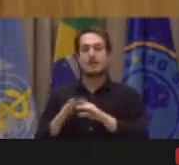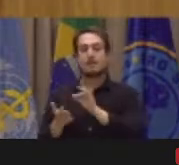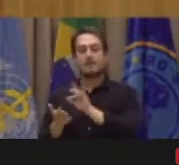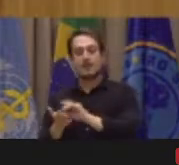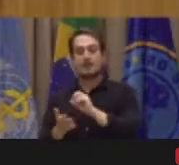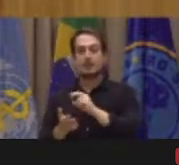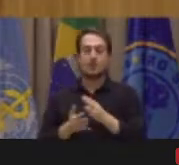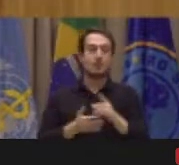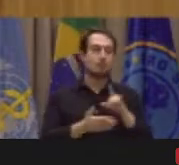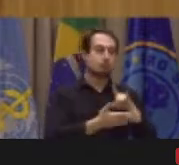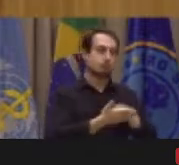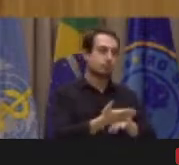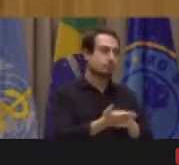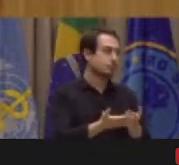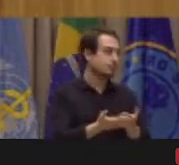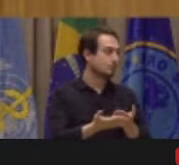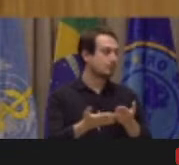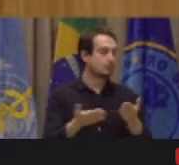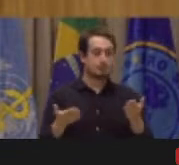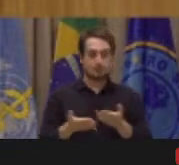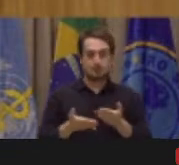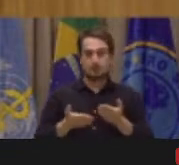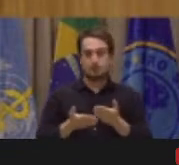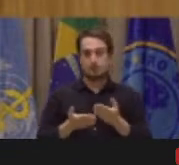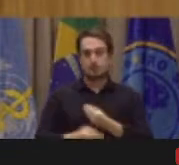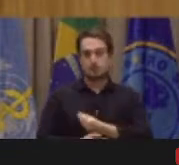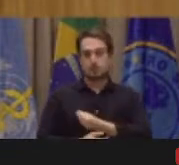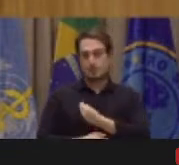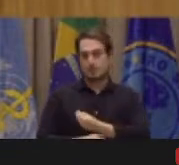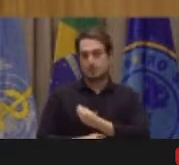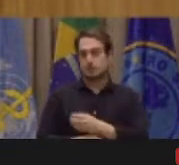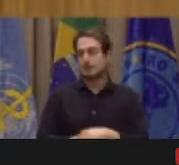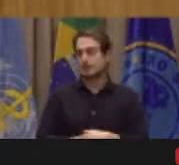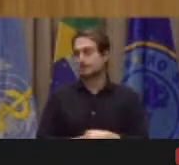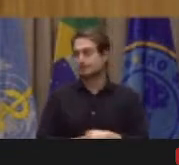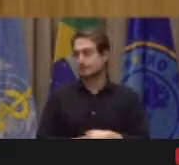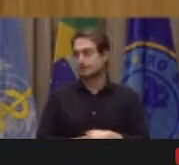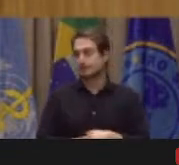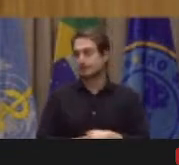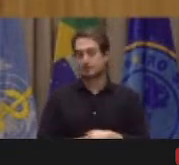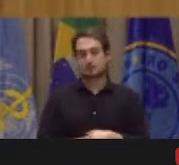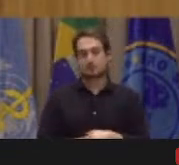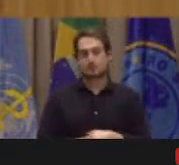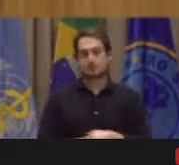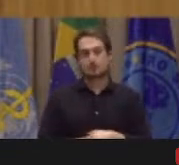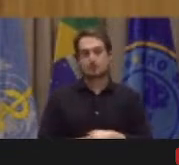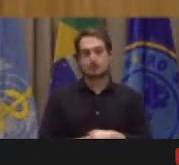be it electronic or physical. The reality of nowadays